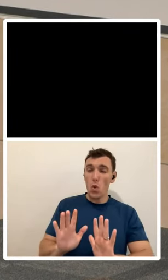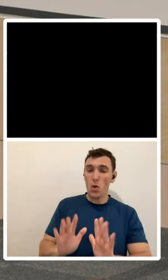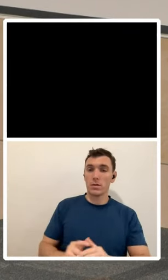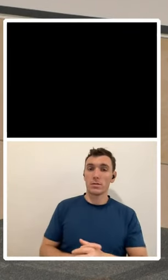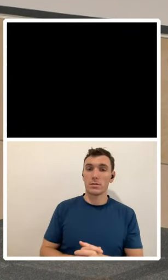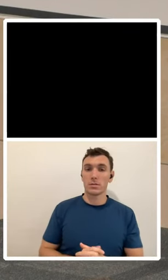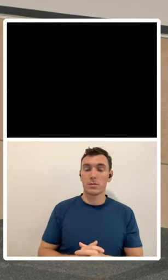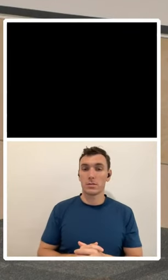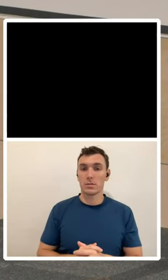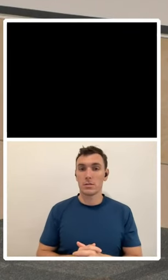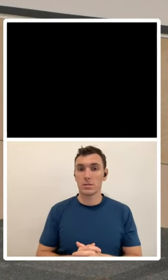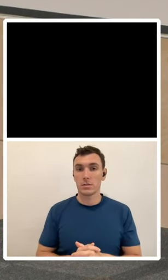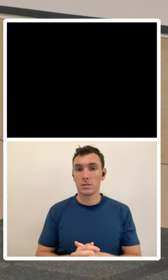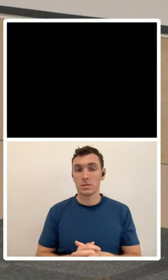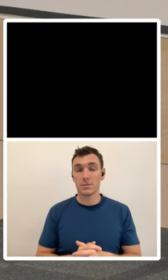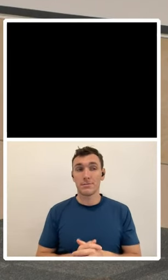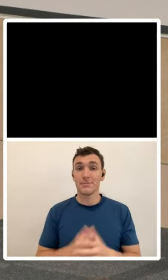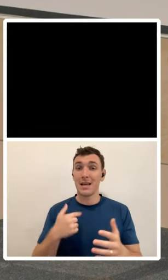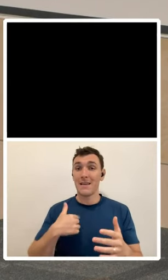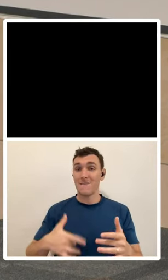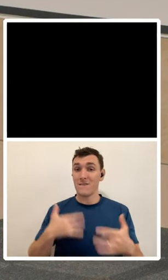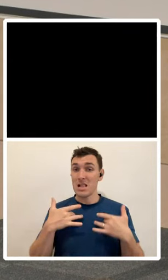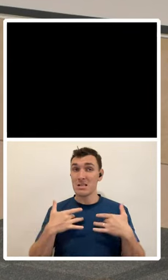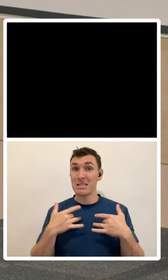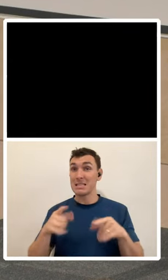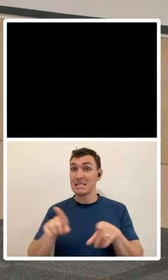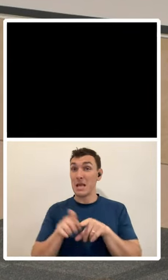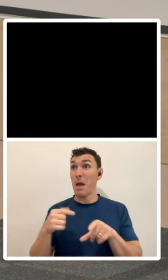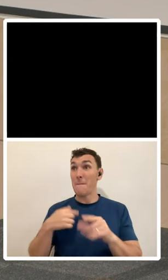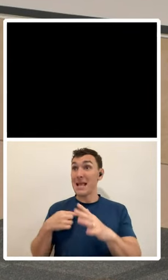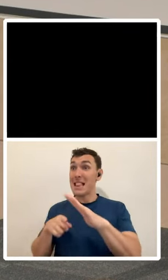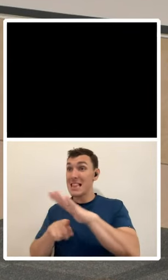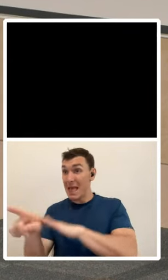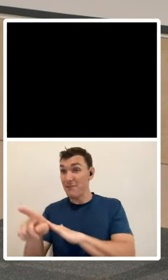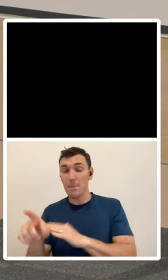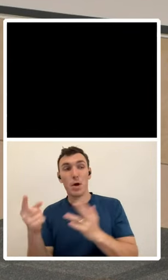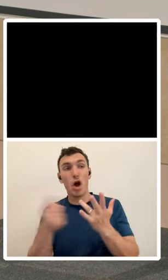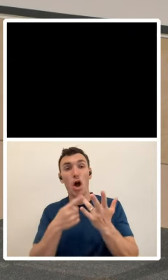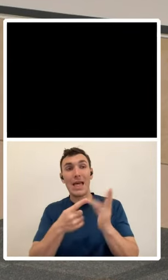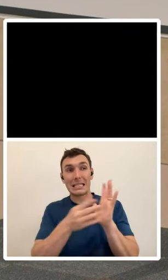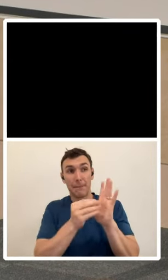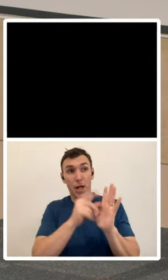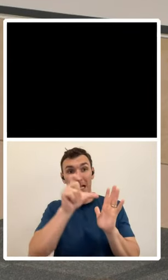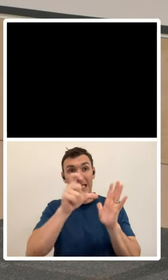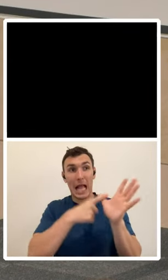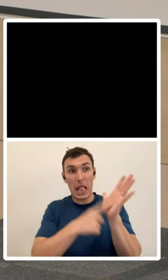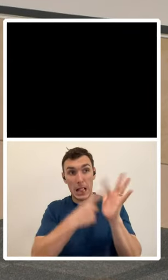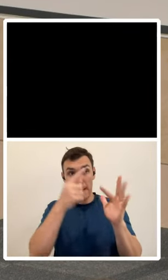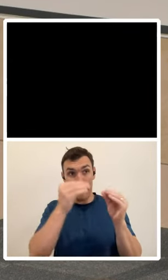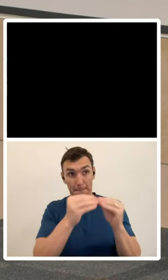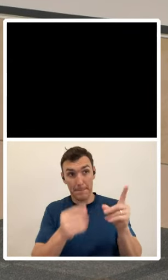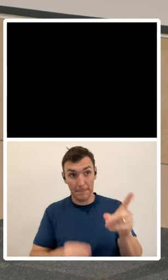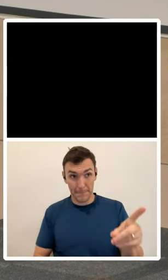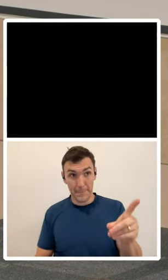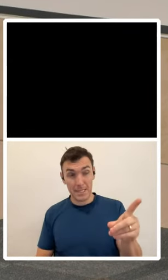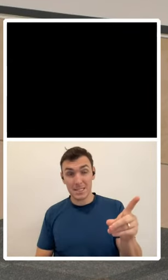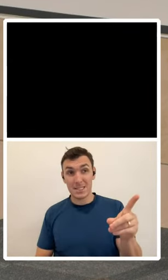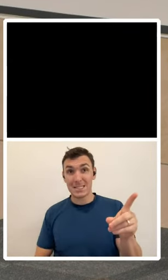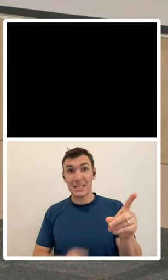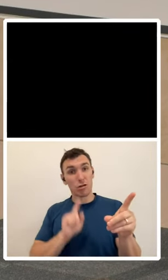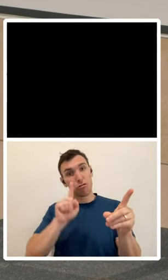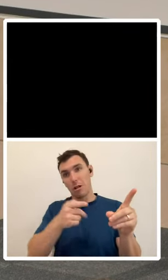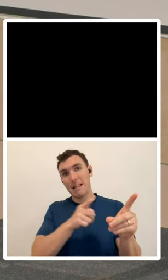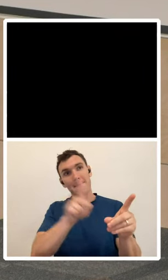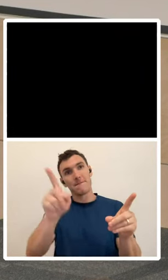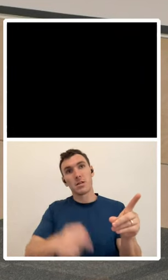And I left, and thankfully I'm still not in it. And it was thanks to people like Wizard and other people in my life that kept